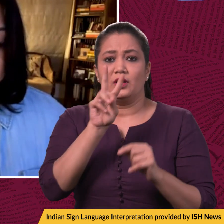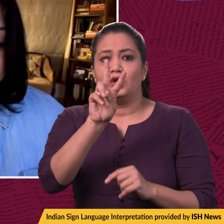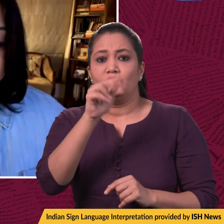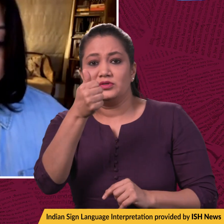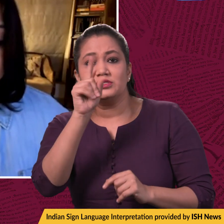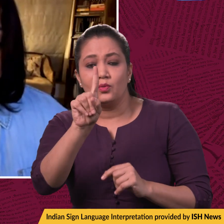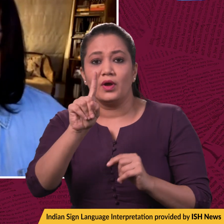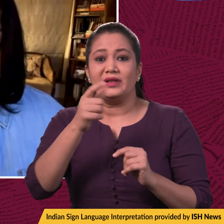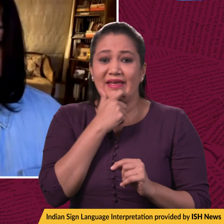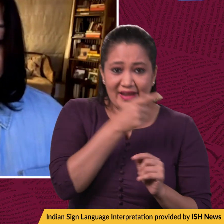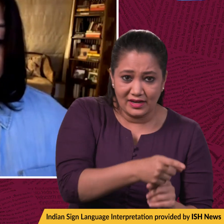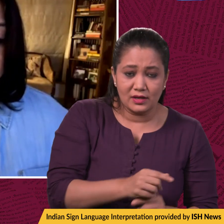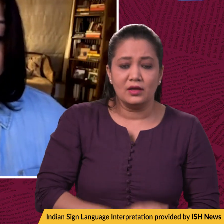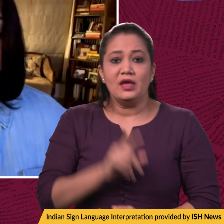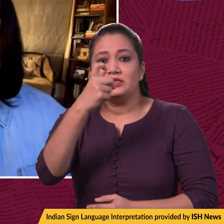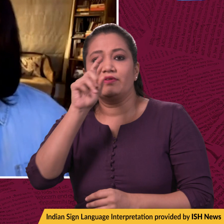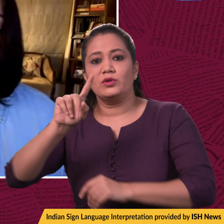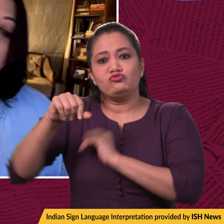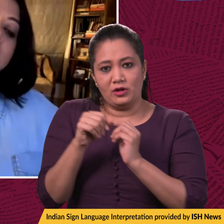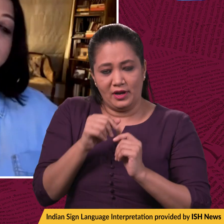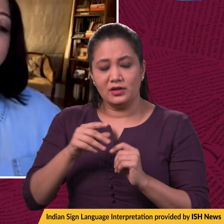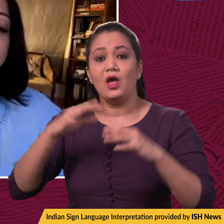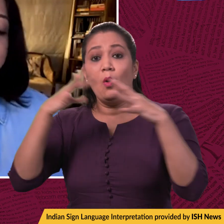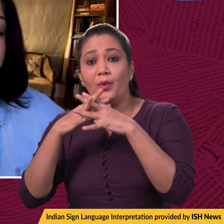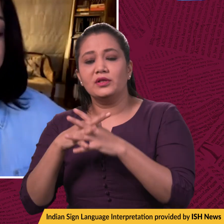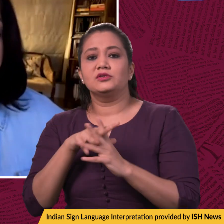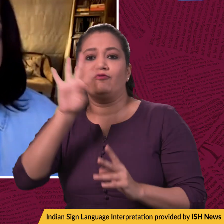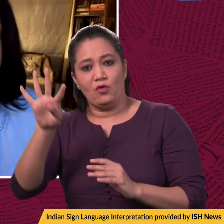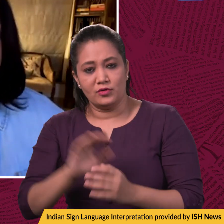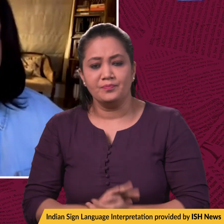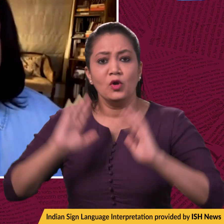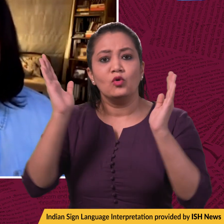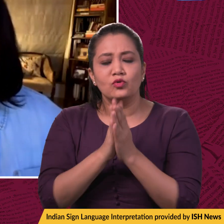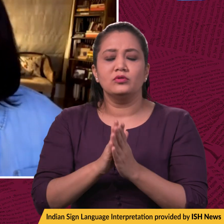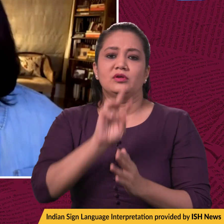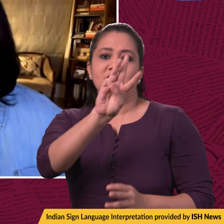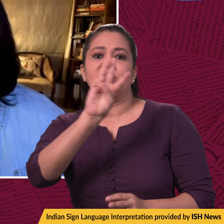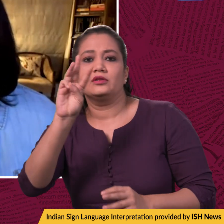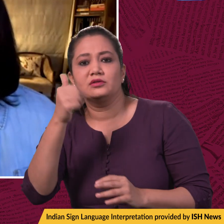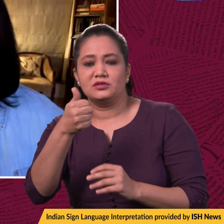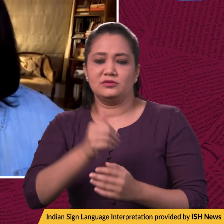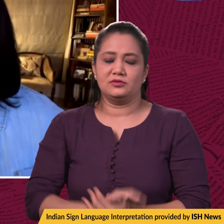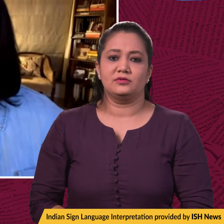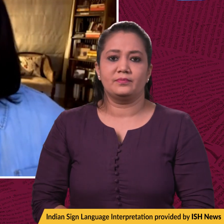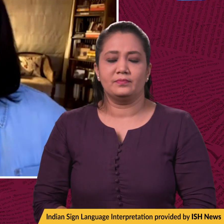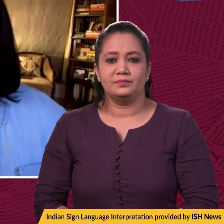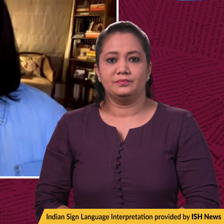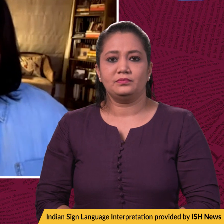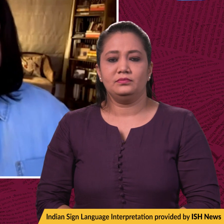261 cases in England, 71 in Scotland, 4 in Wales, bringing the total number of confirmed cases up to